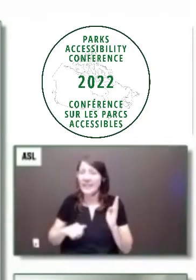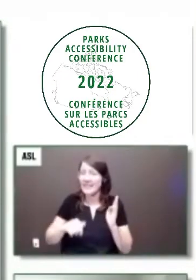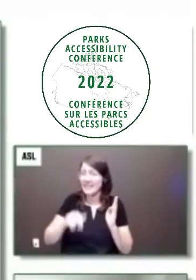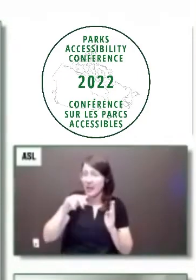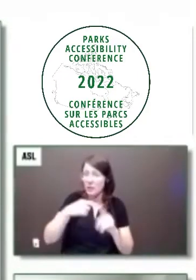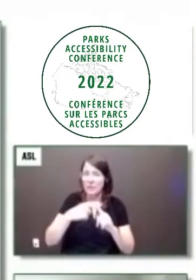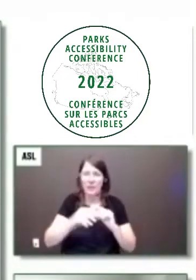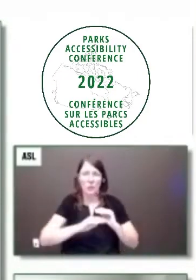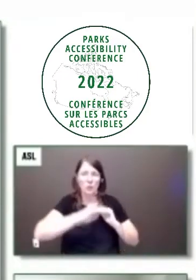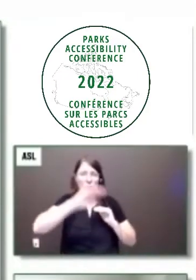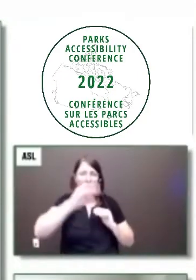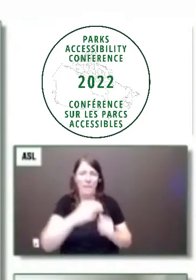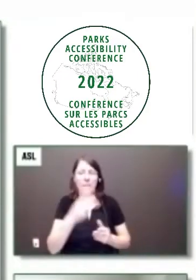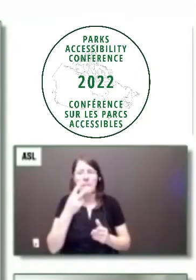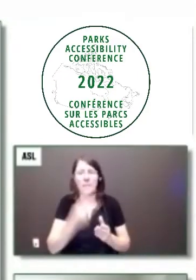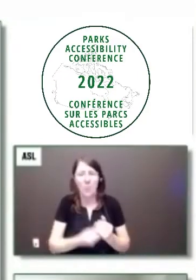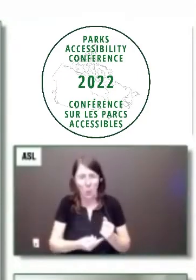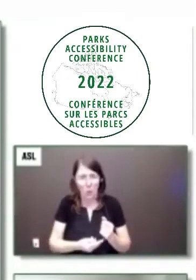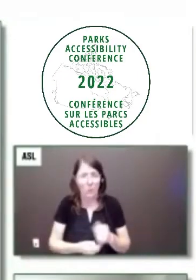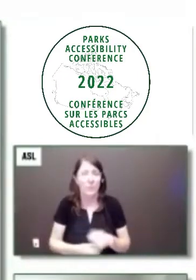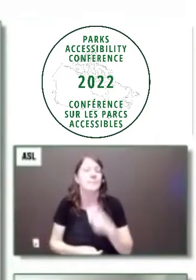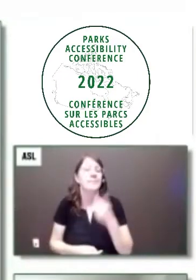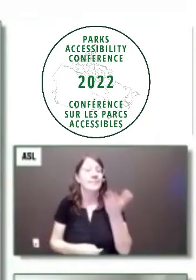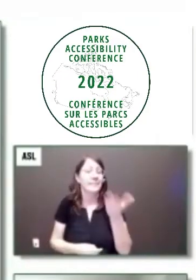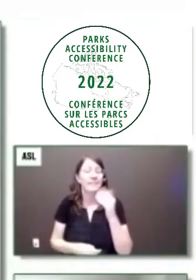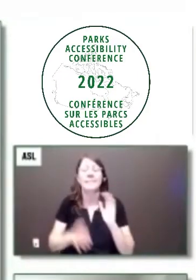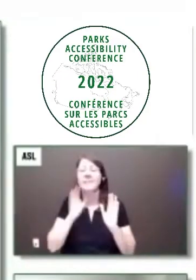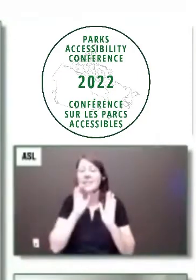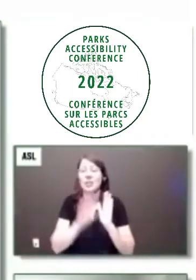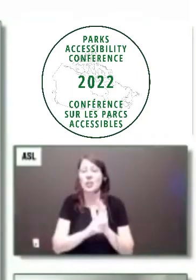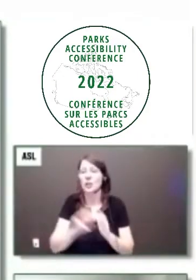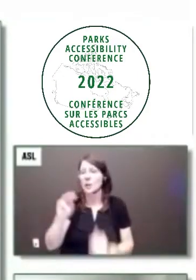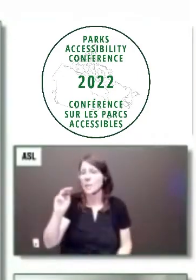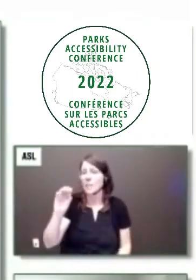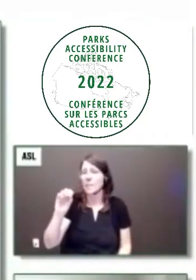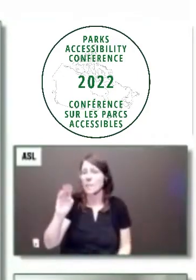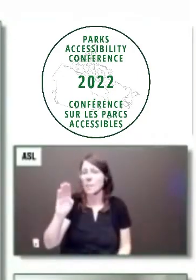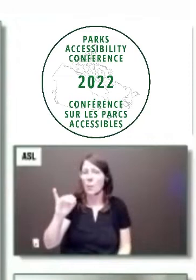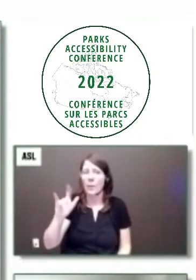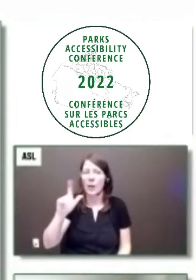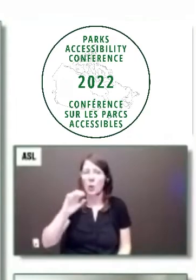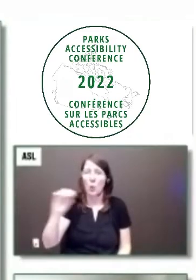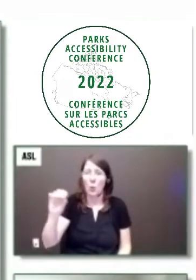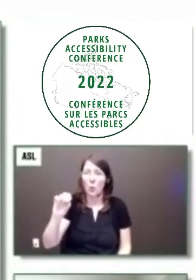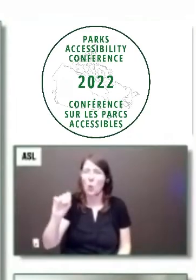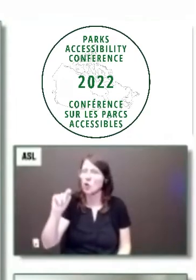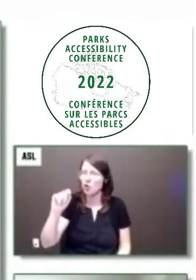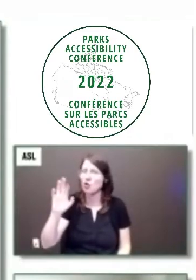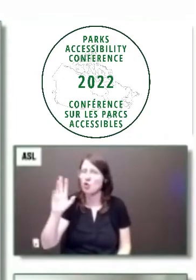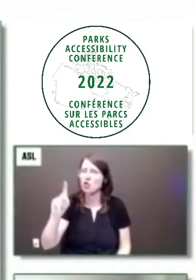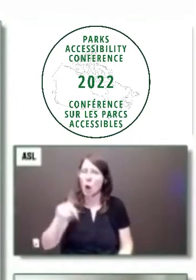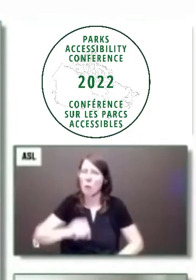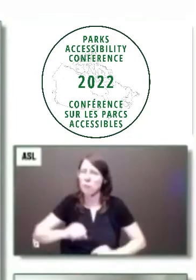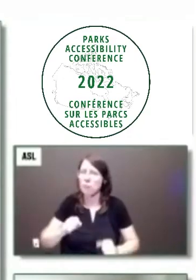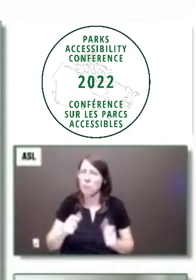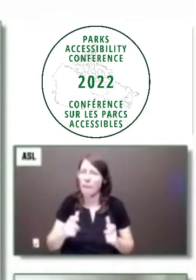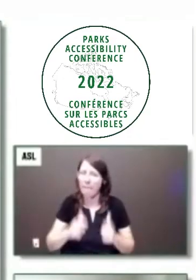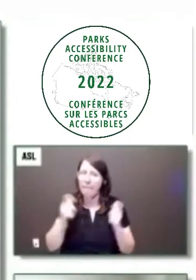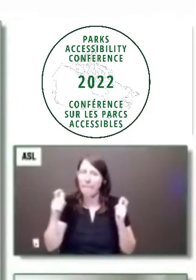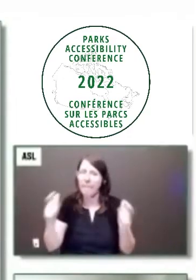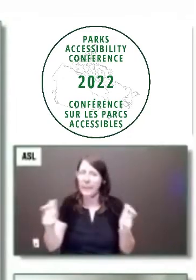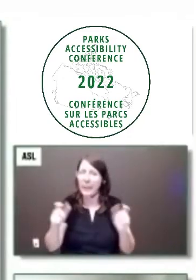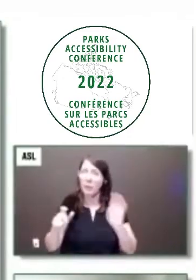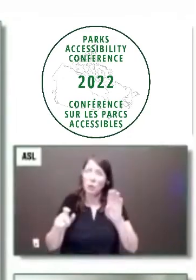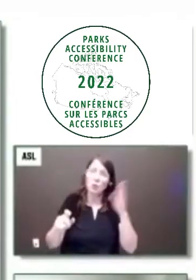The final image is of a Mobiloo. It is a large truck with space in the back. The door is open, through which the picture shows part of the hoist and the